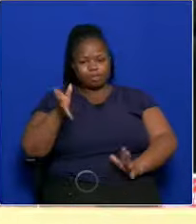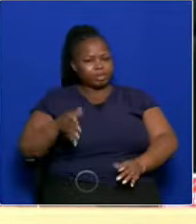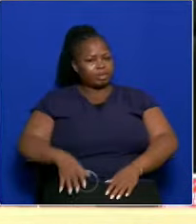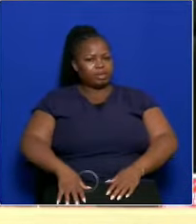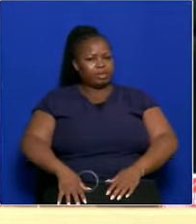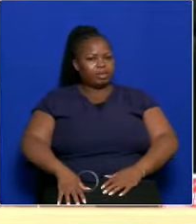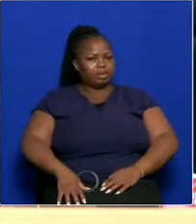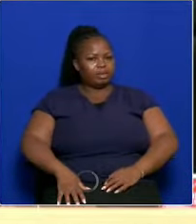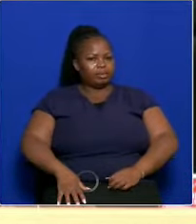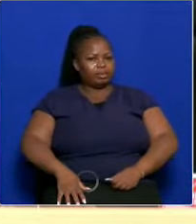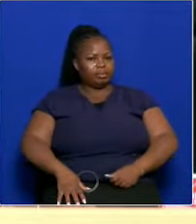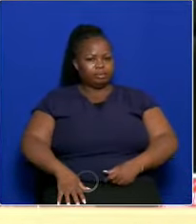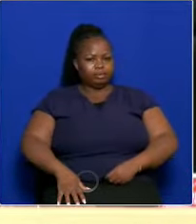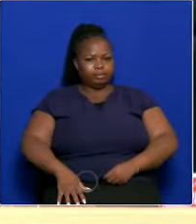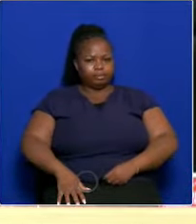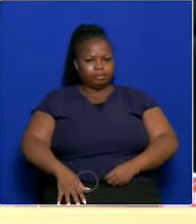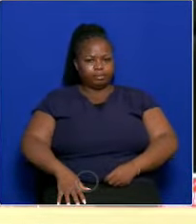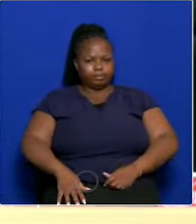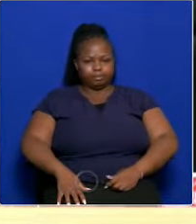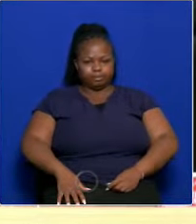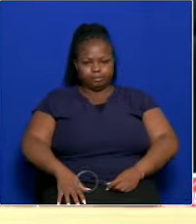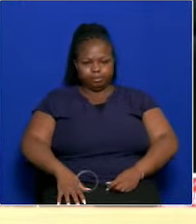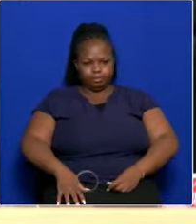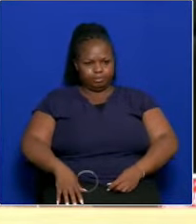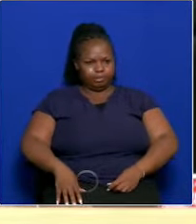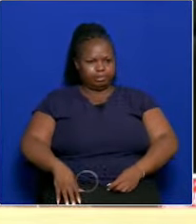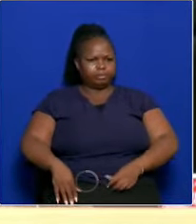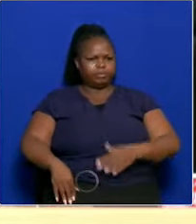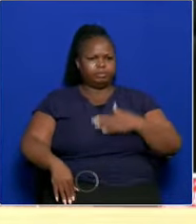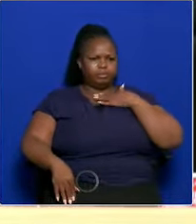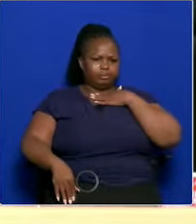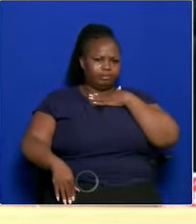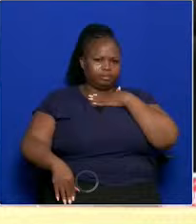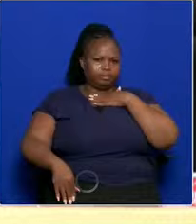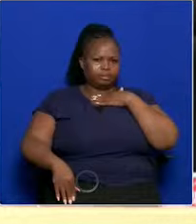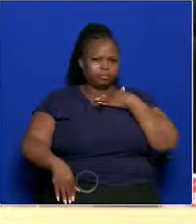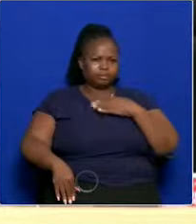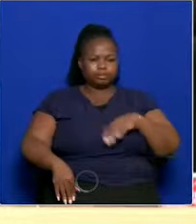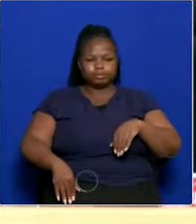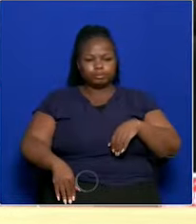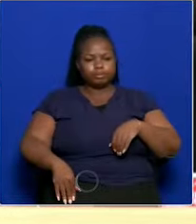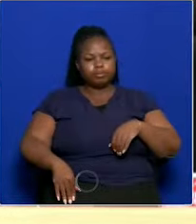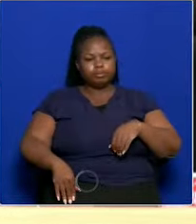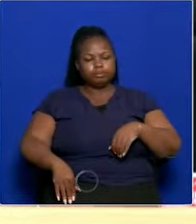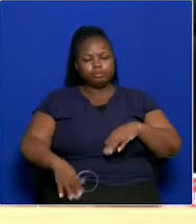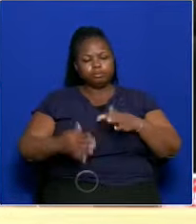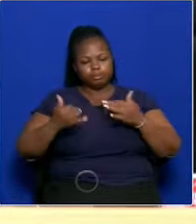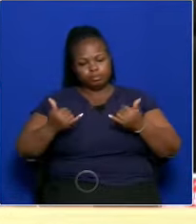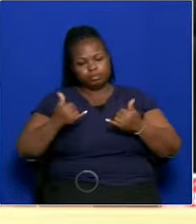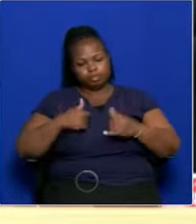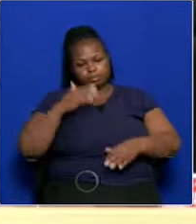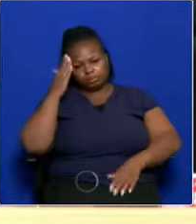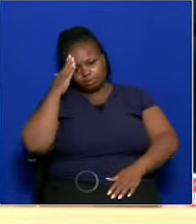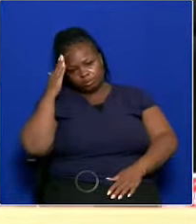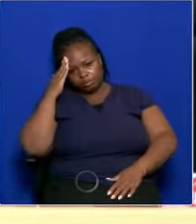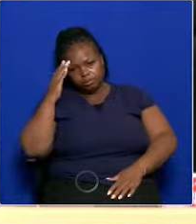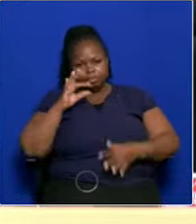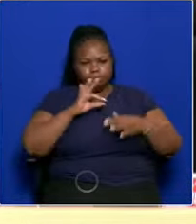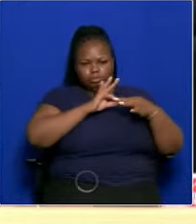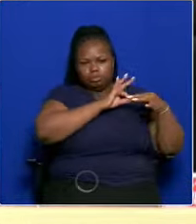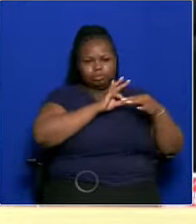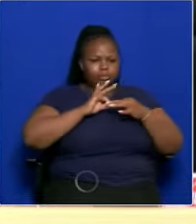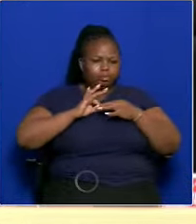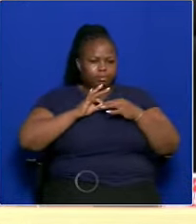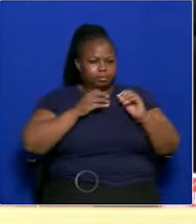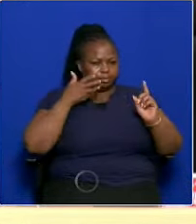General, in the context of what we now know to be your relationship with Mr. Matlala, your